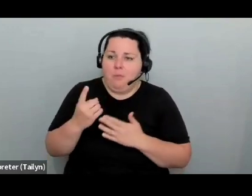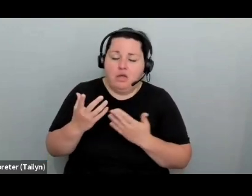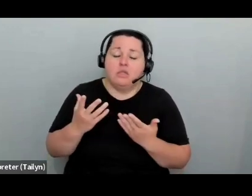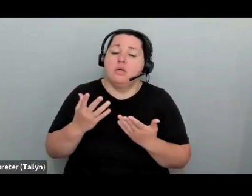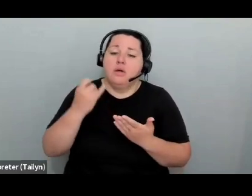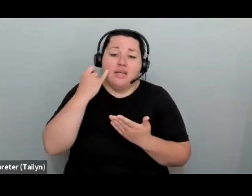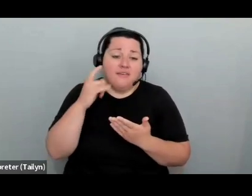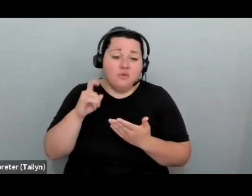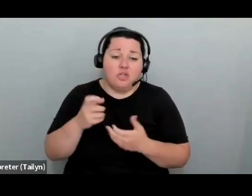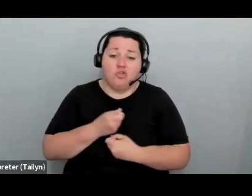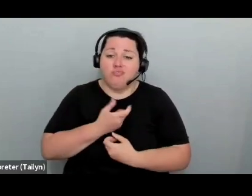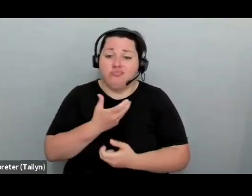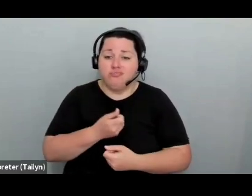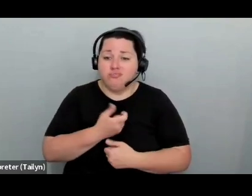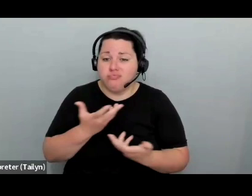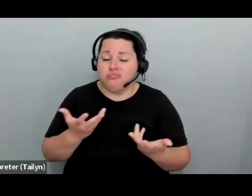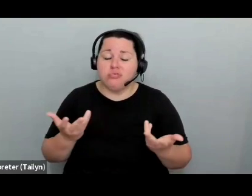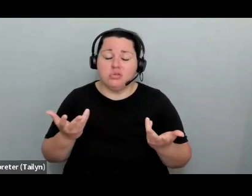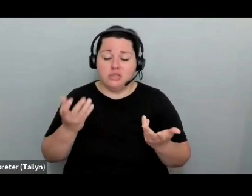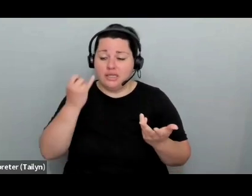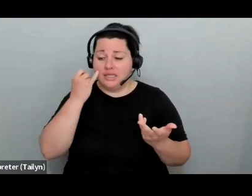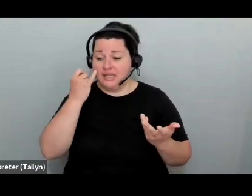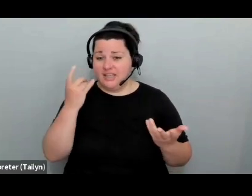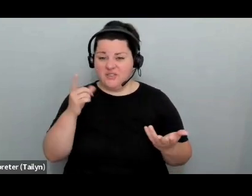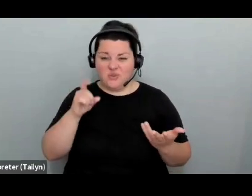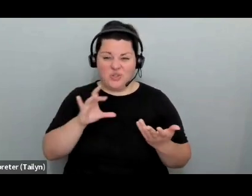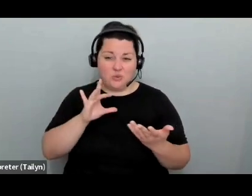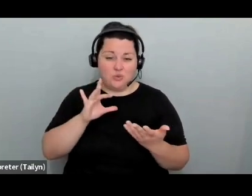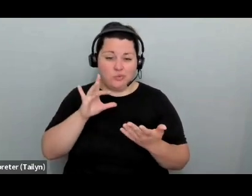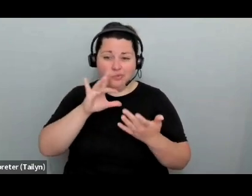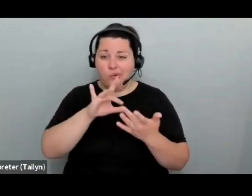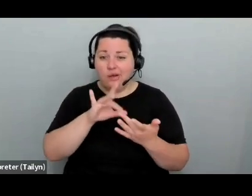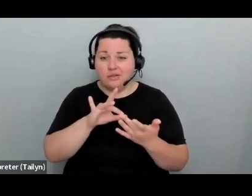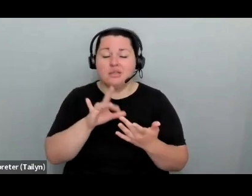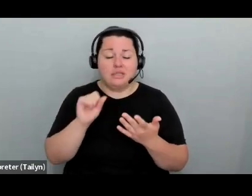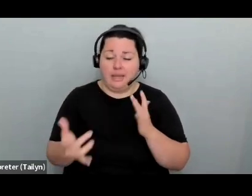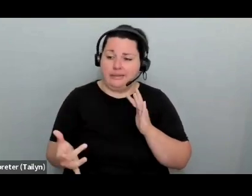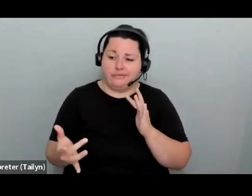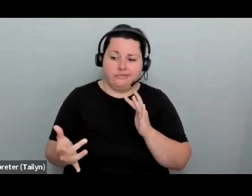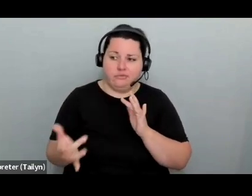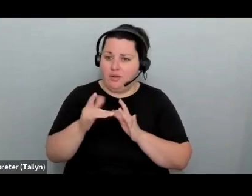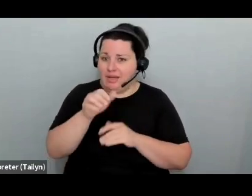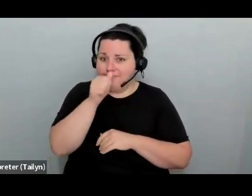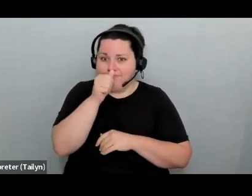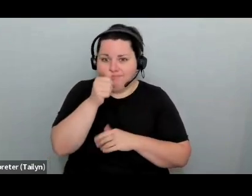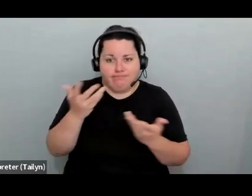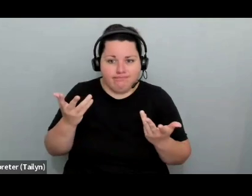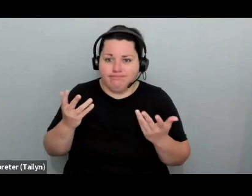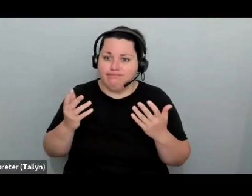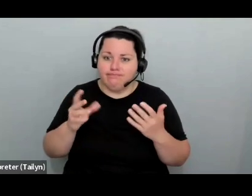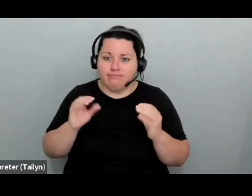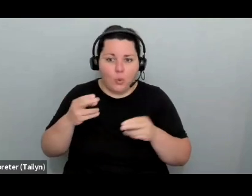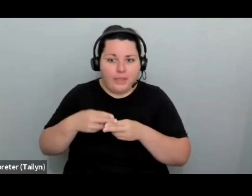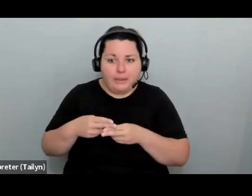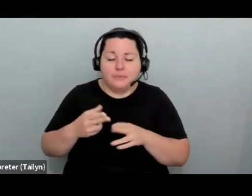just need someone to talk to, if you need someone to reach out to, you can reach out to us anonymously. And we are based here